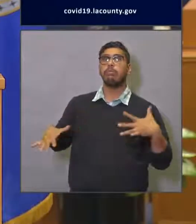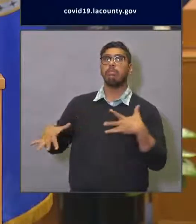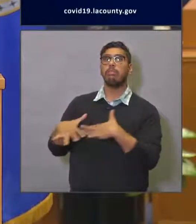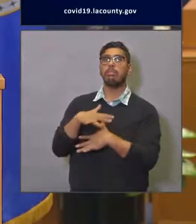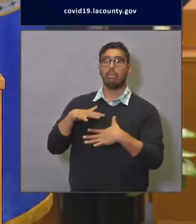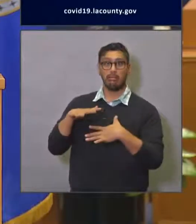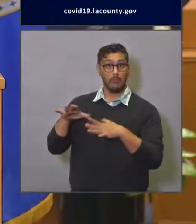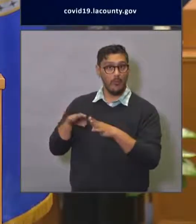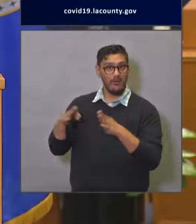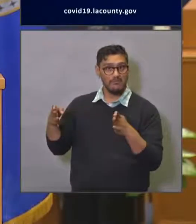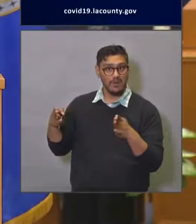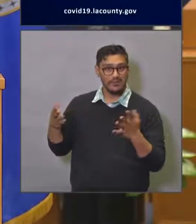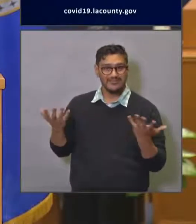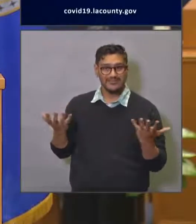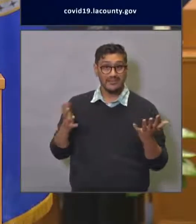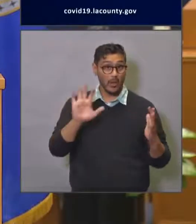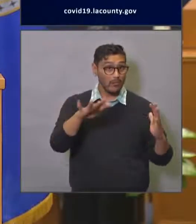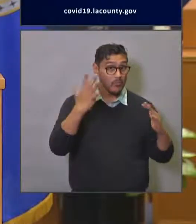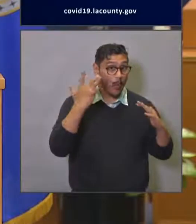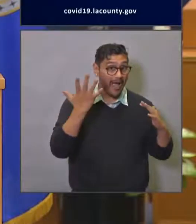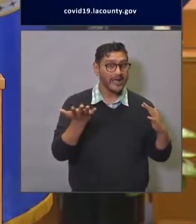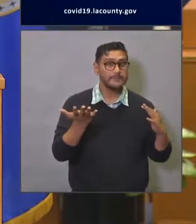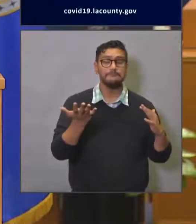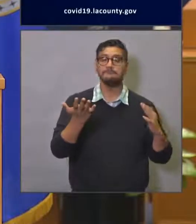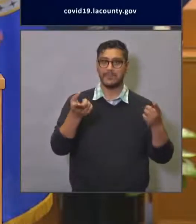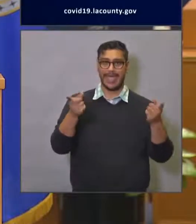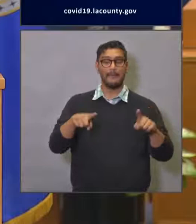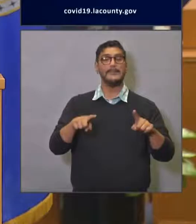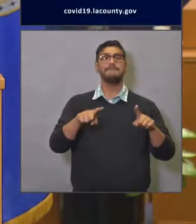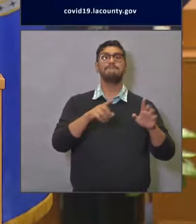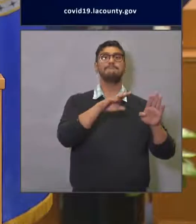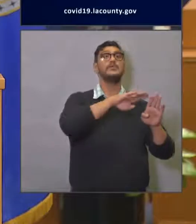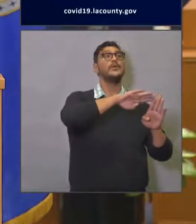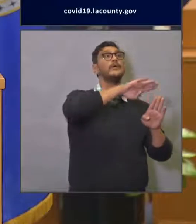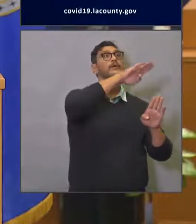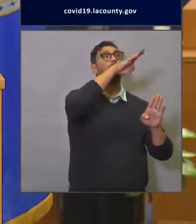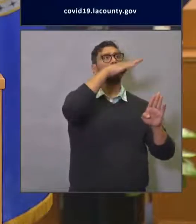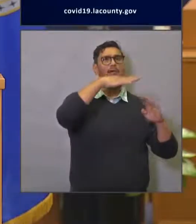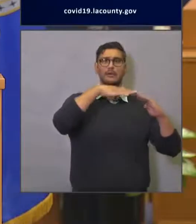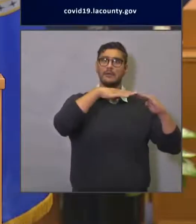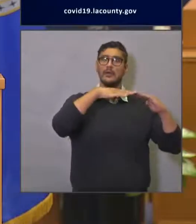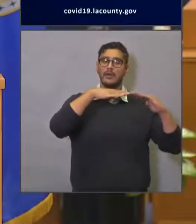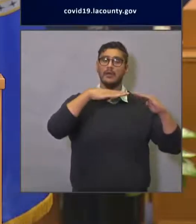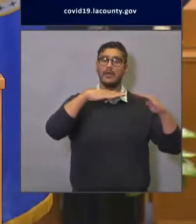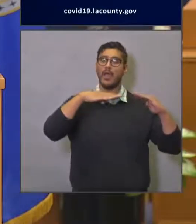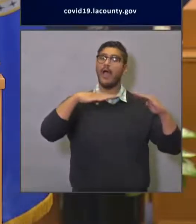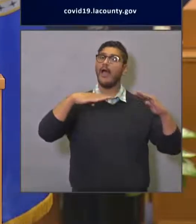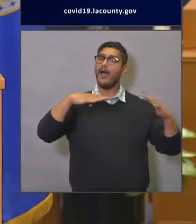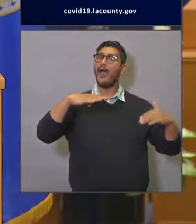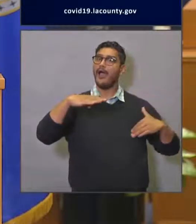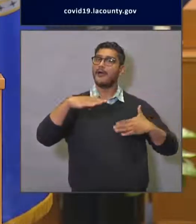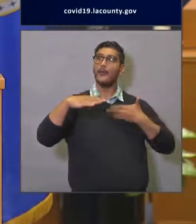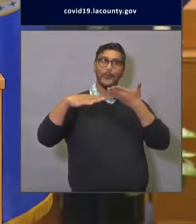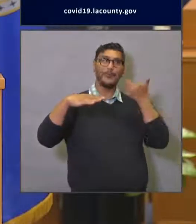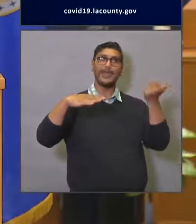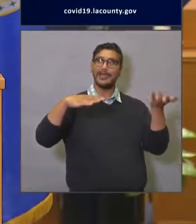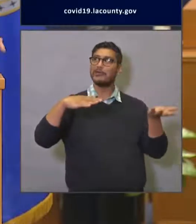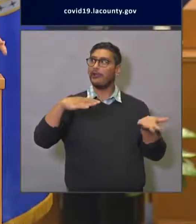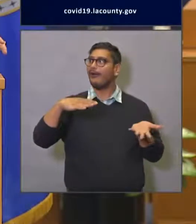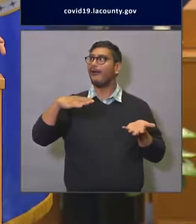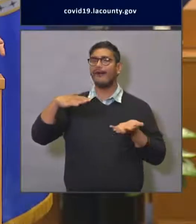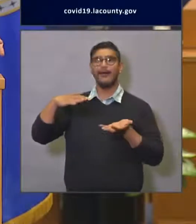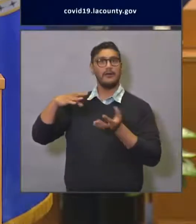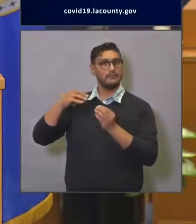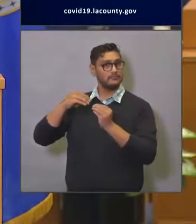is you level off, people feel better, we feel like we're making progress, but then we have more interactions, and if we're not